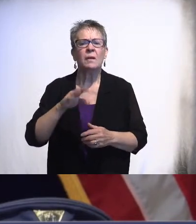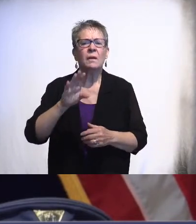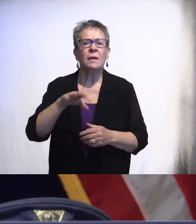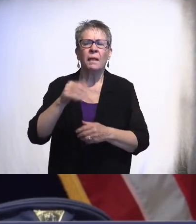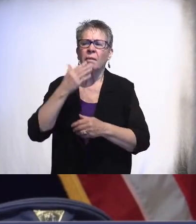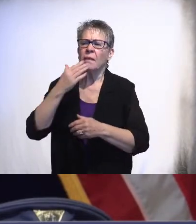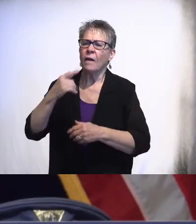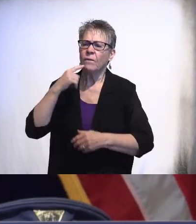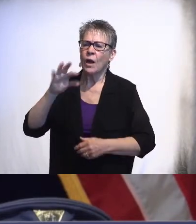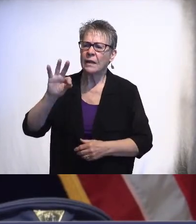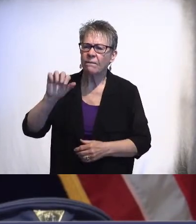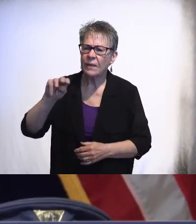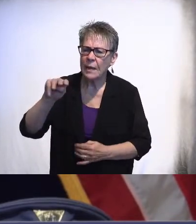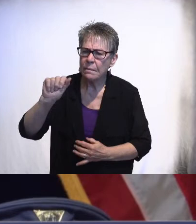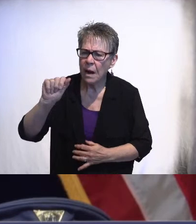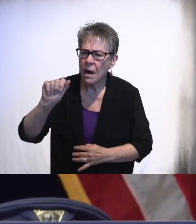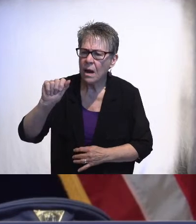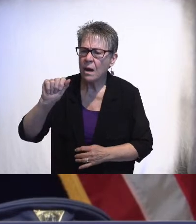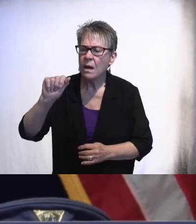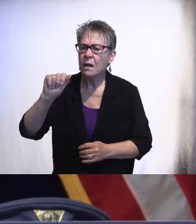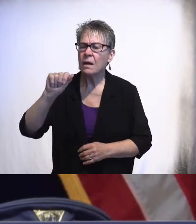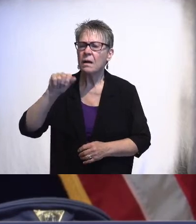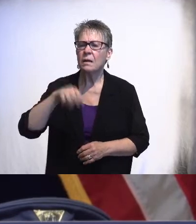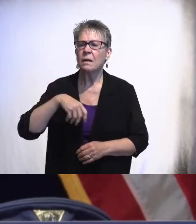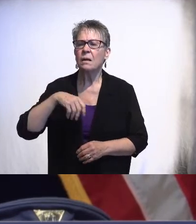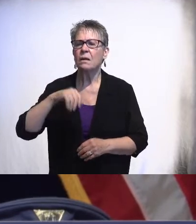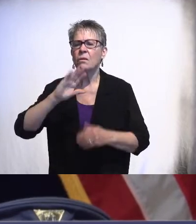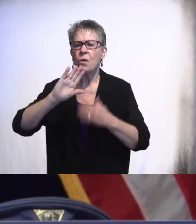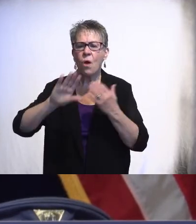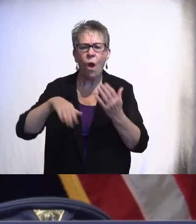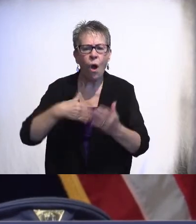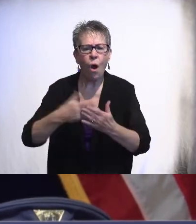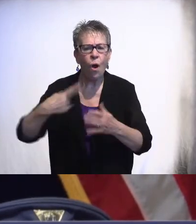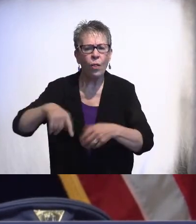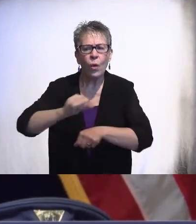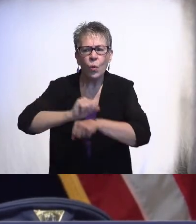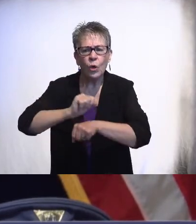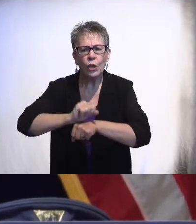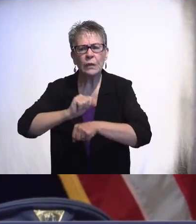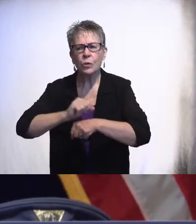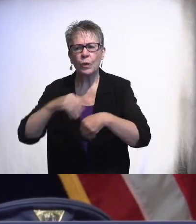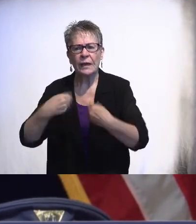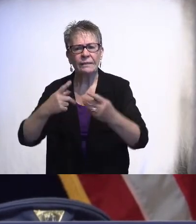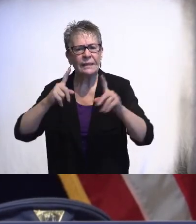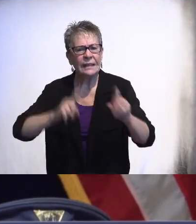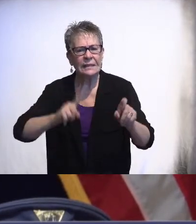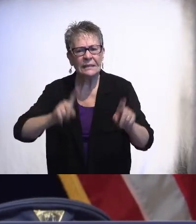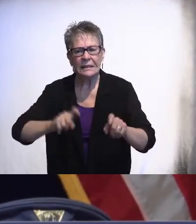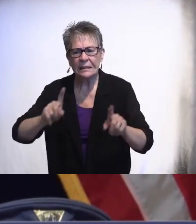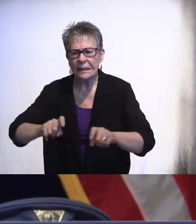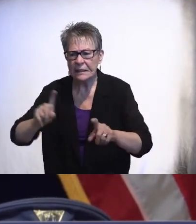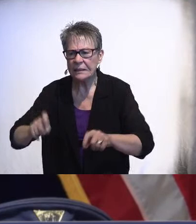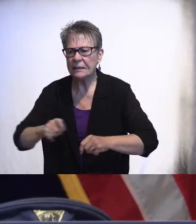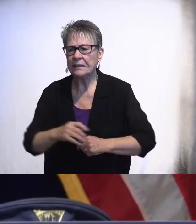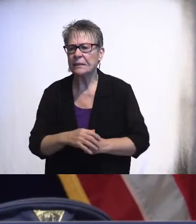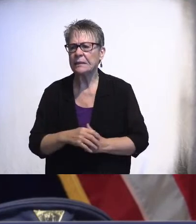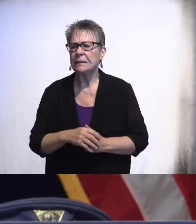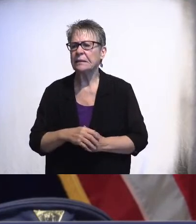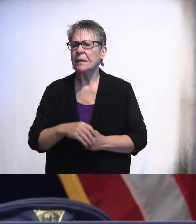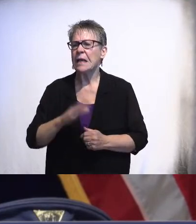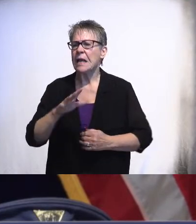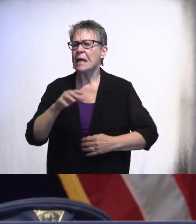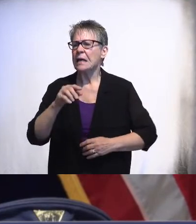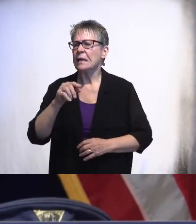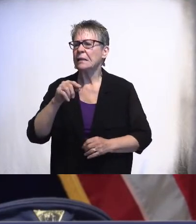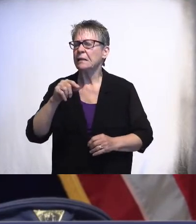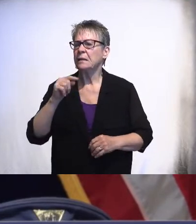our testing. And I'll just end with the acute care strike team that's in helping University Hospital. Has about 2